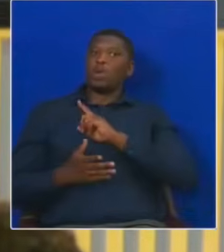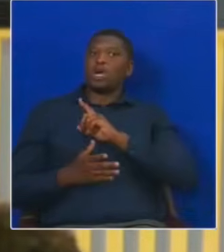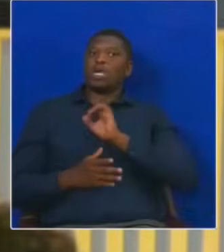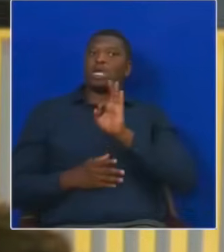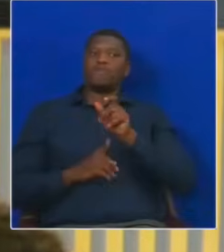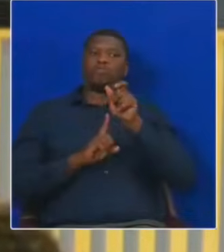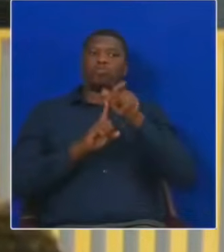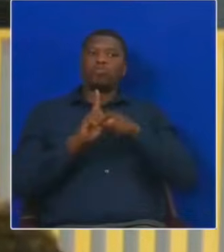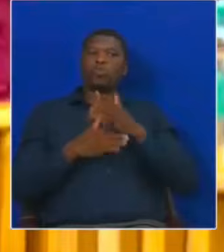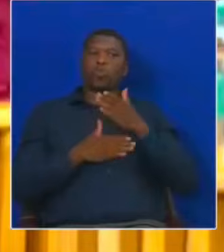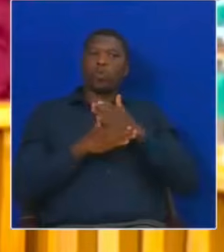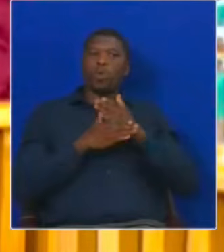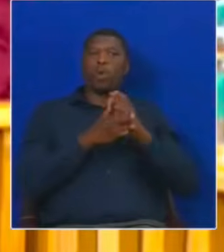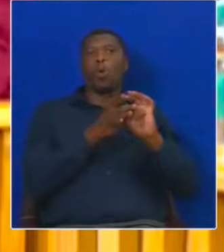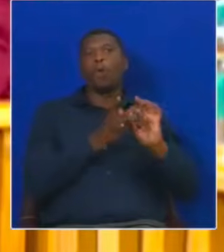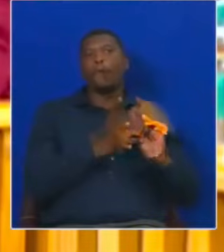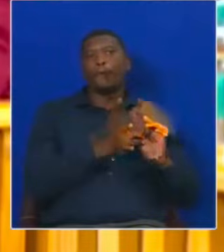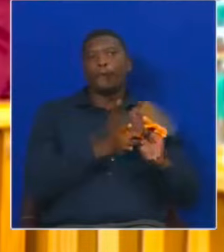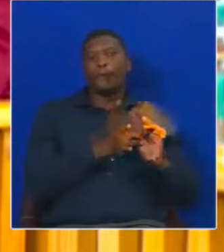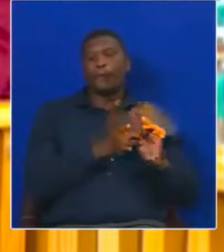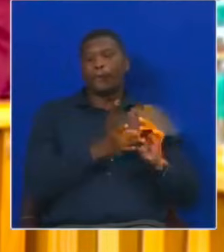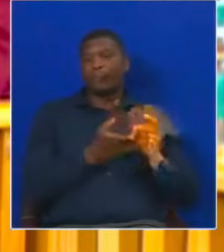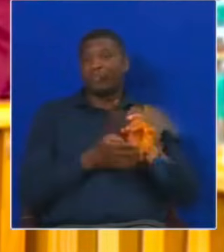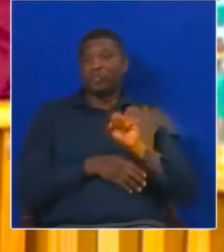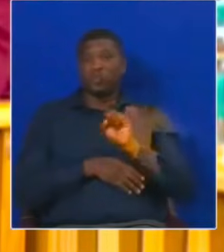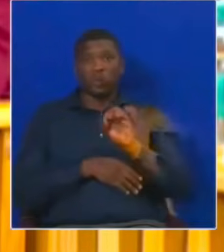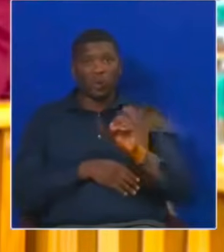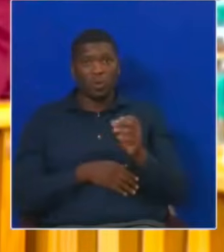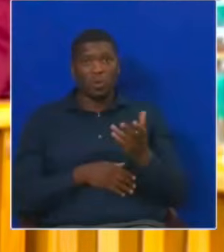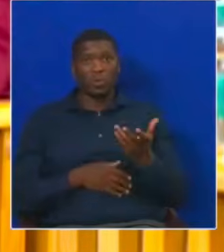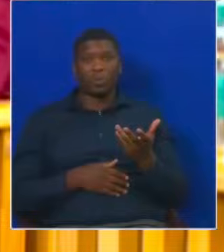Thank you. So,